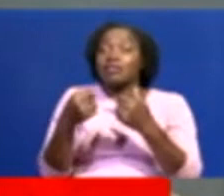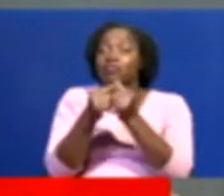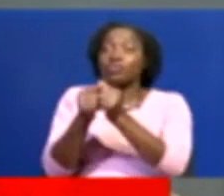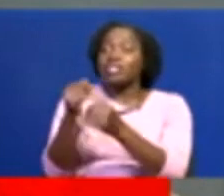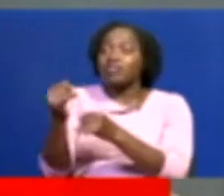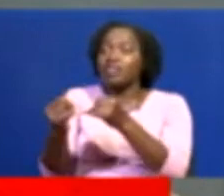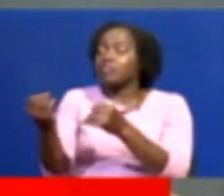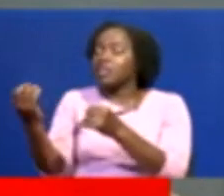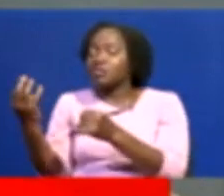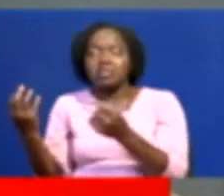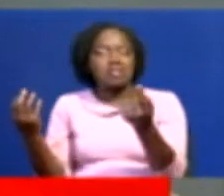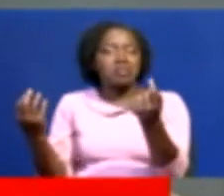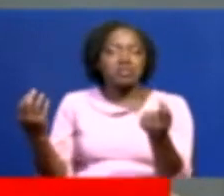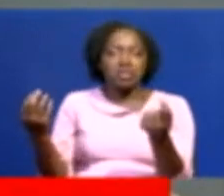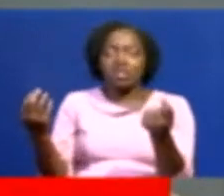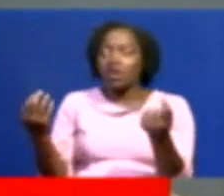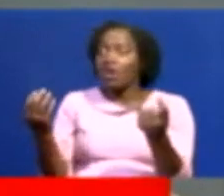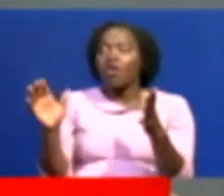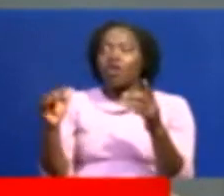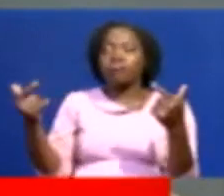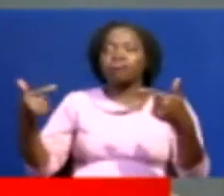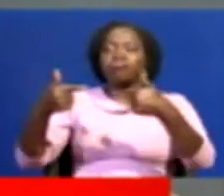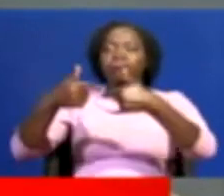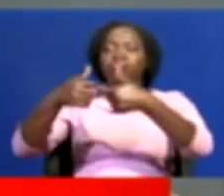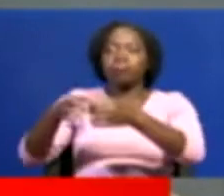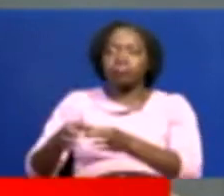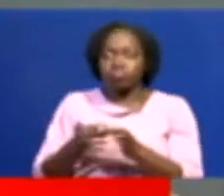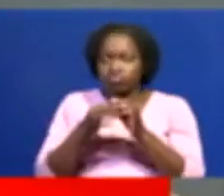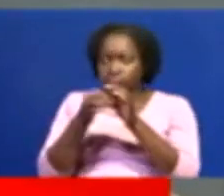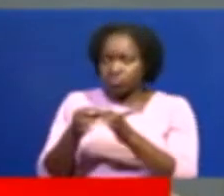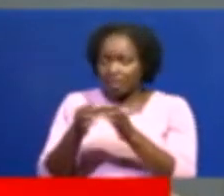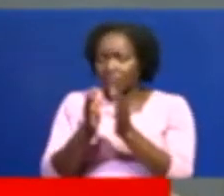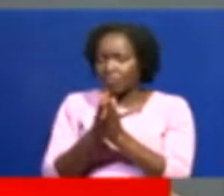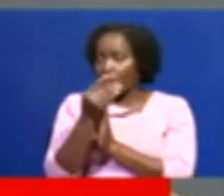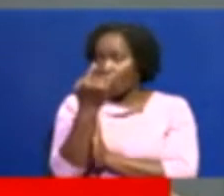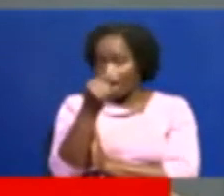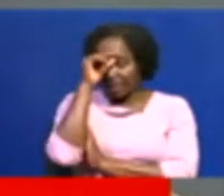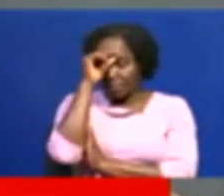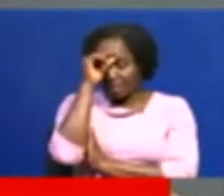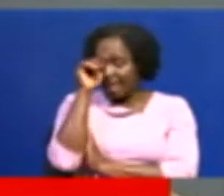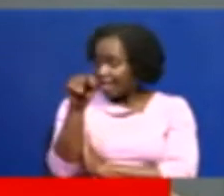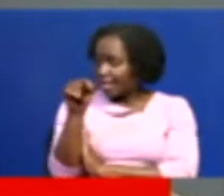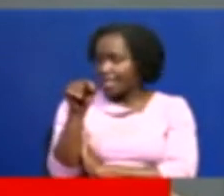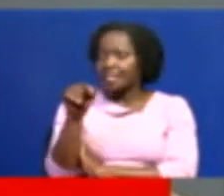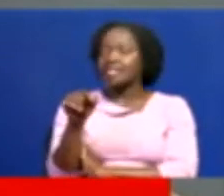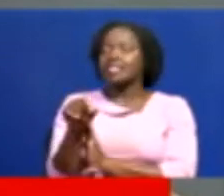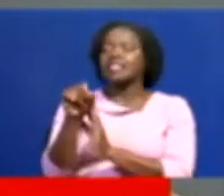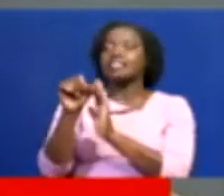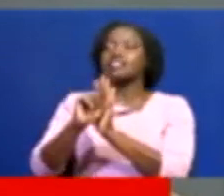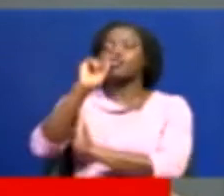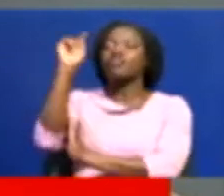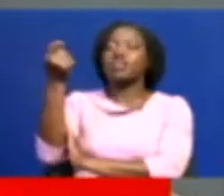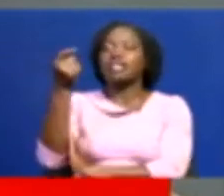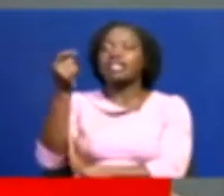just majority and minority all forming one government, and this government has to have the state of Kenyans